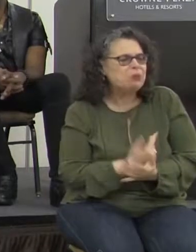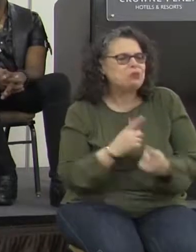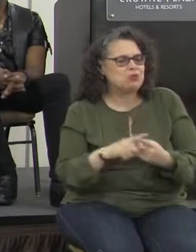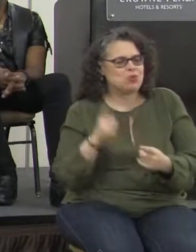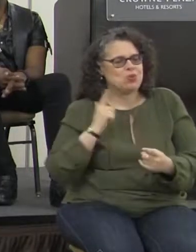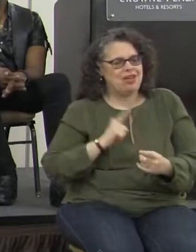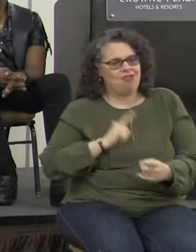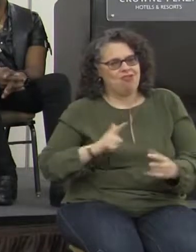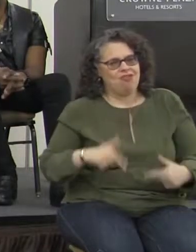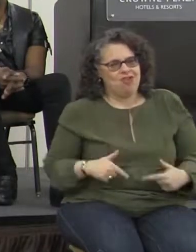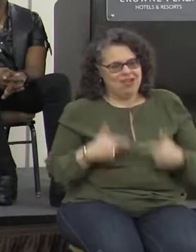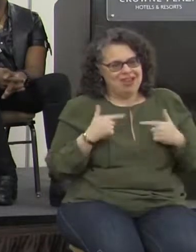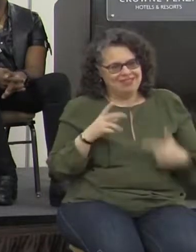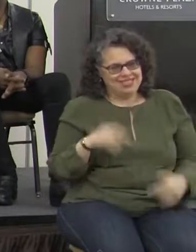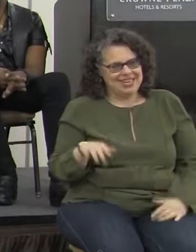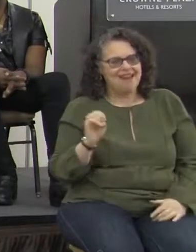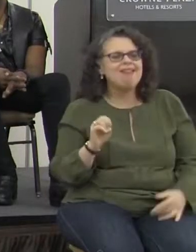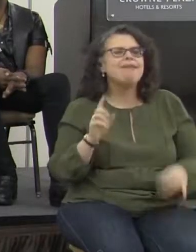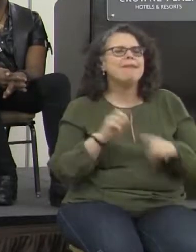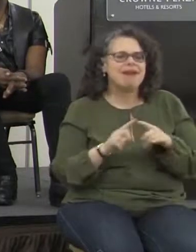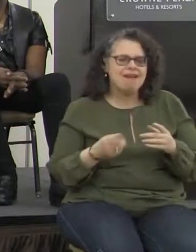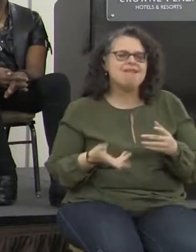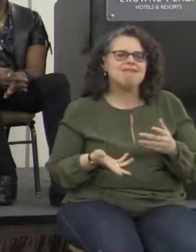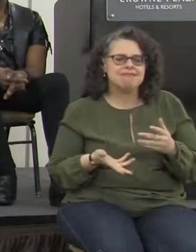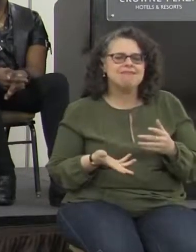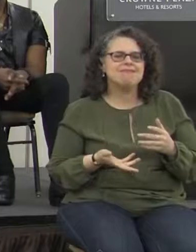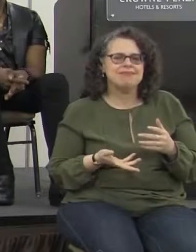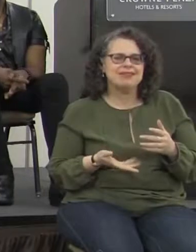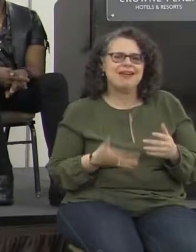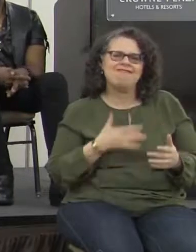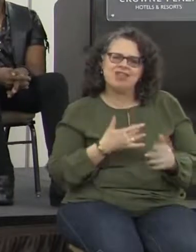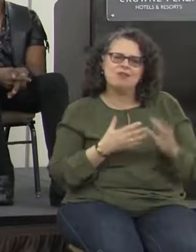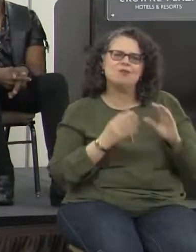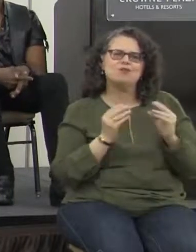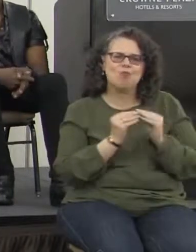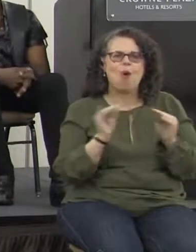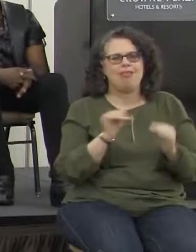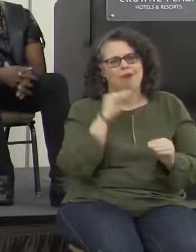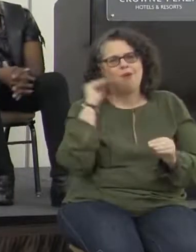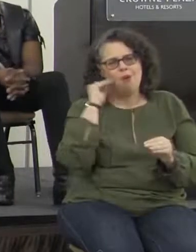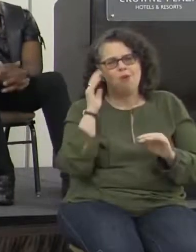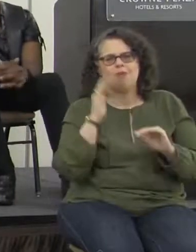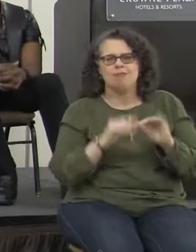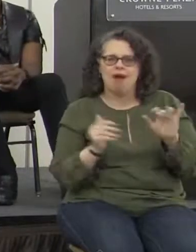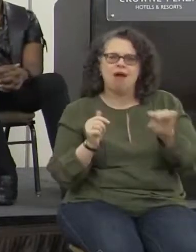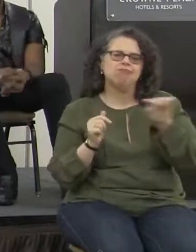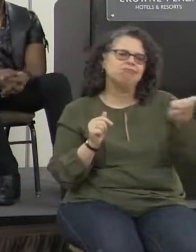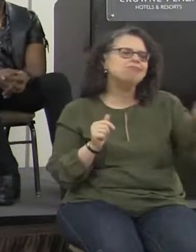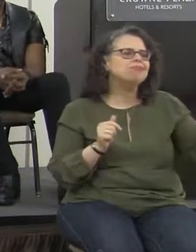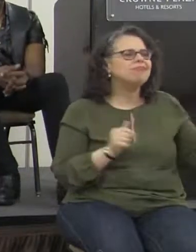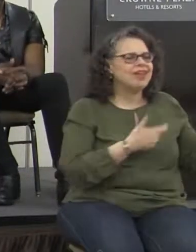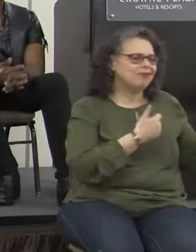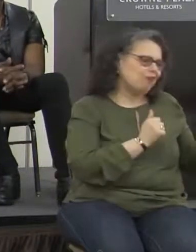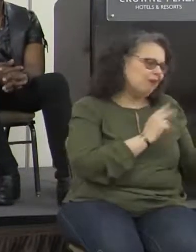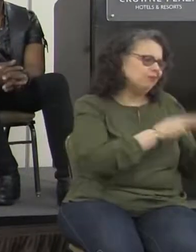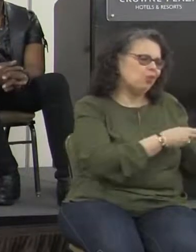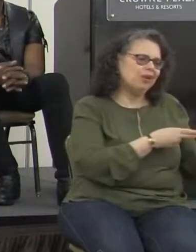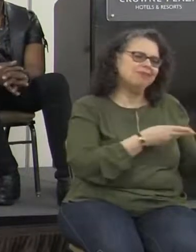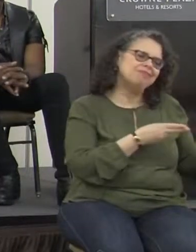leather lifestyle, but it definitely feels more like home than a lot of things that I've tried to be a part